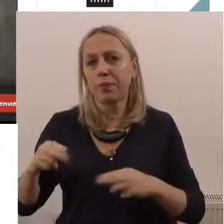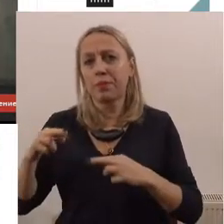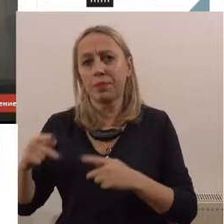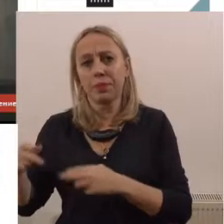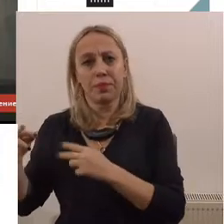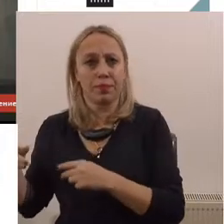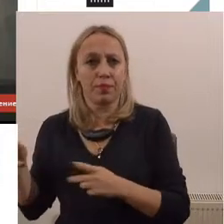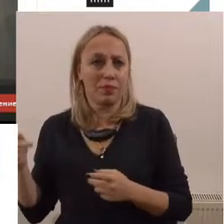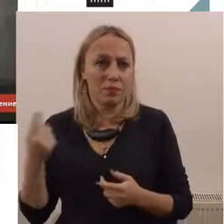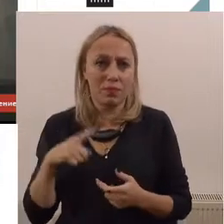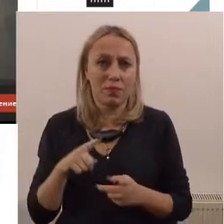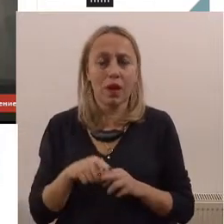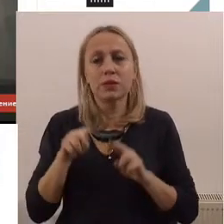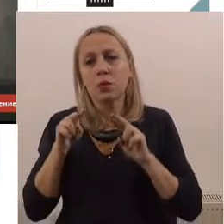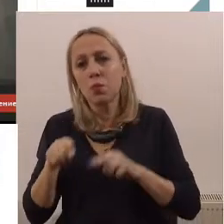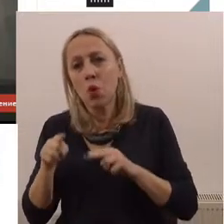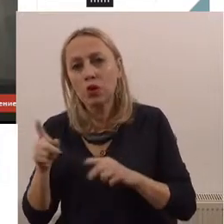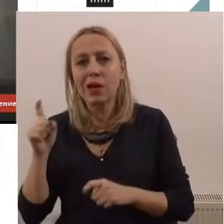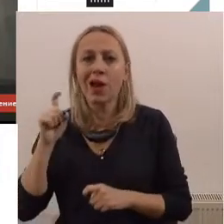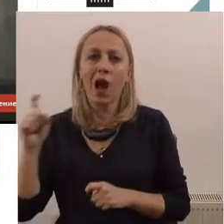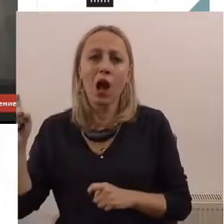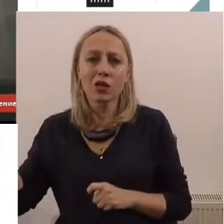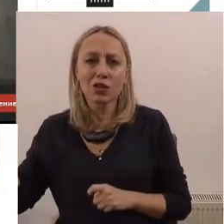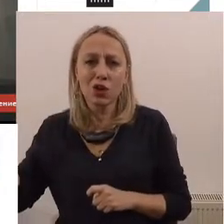Some leave